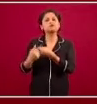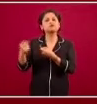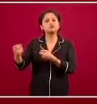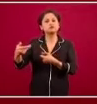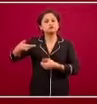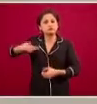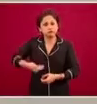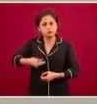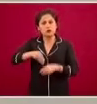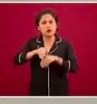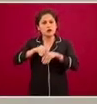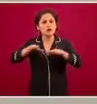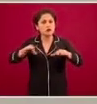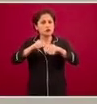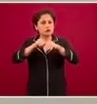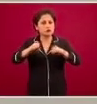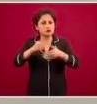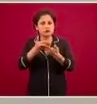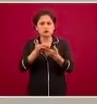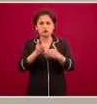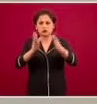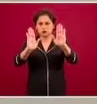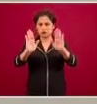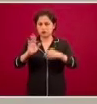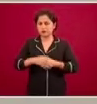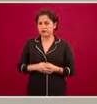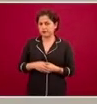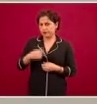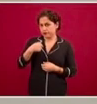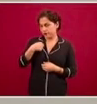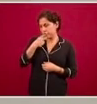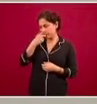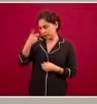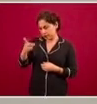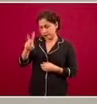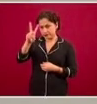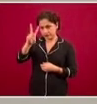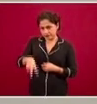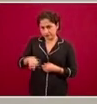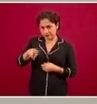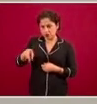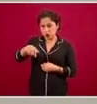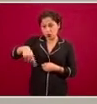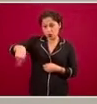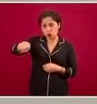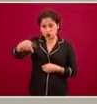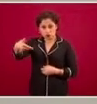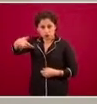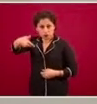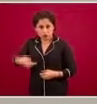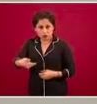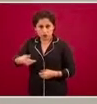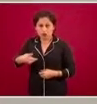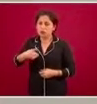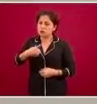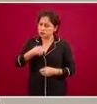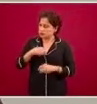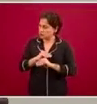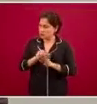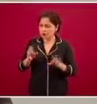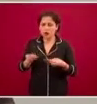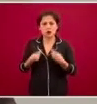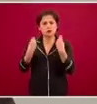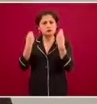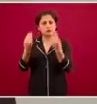for your demand of access to information, of information being public. I want to let you know, if you are asking